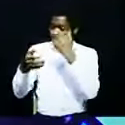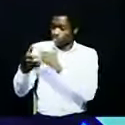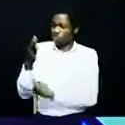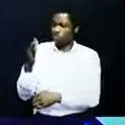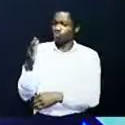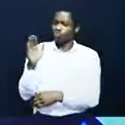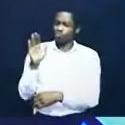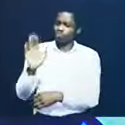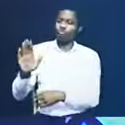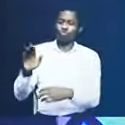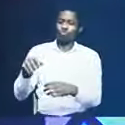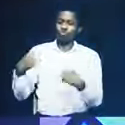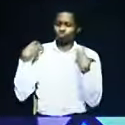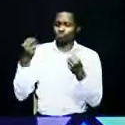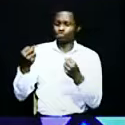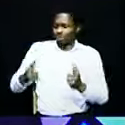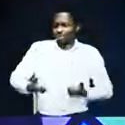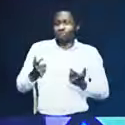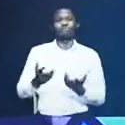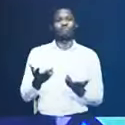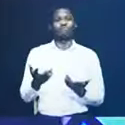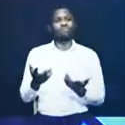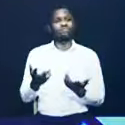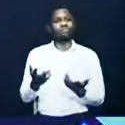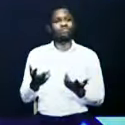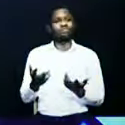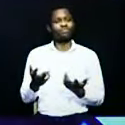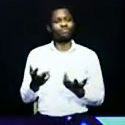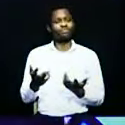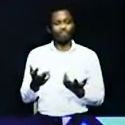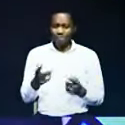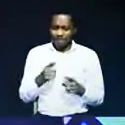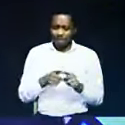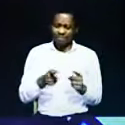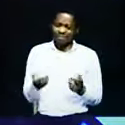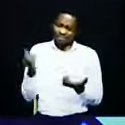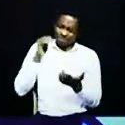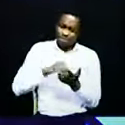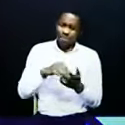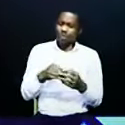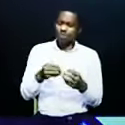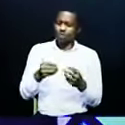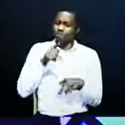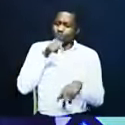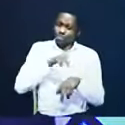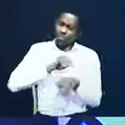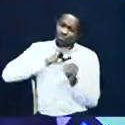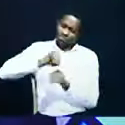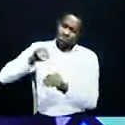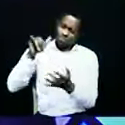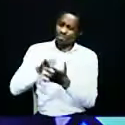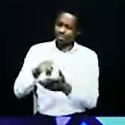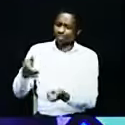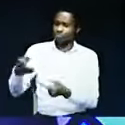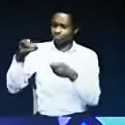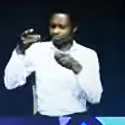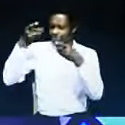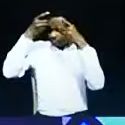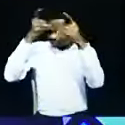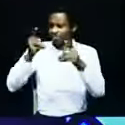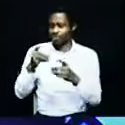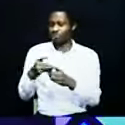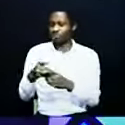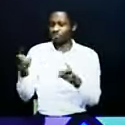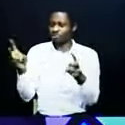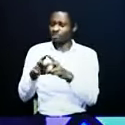If he said, but he also wants them to take some stance. Because they must commit to